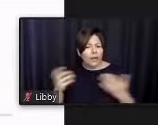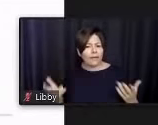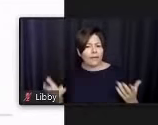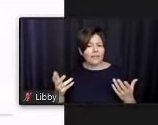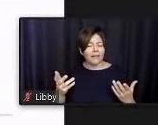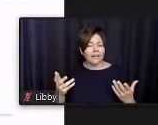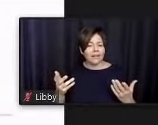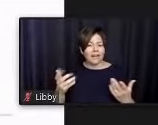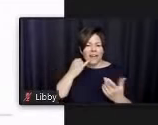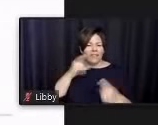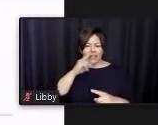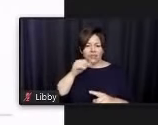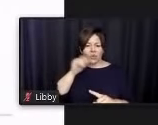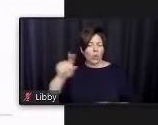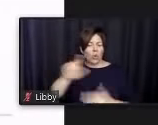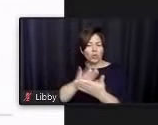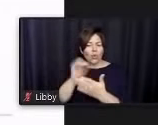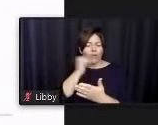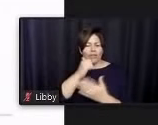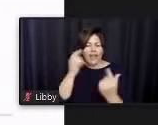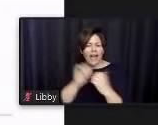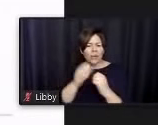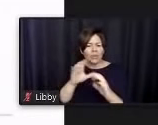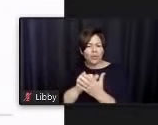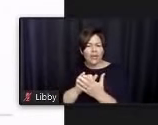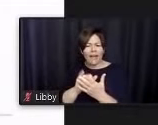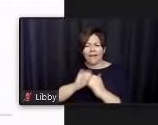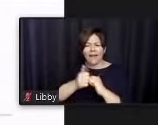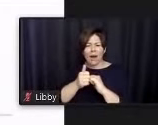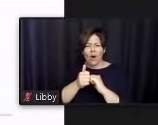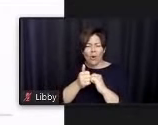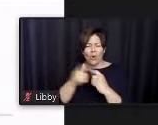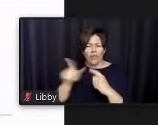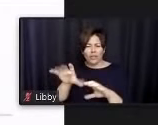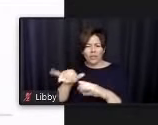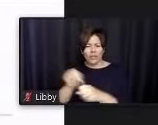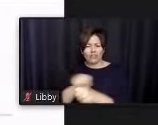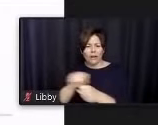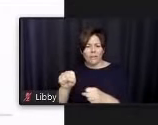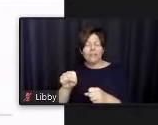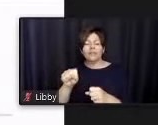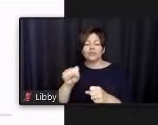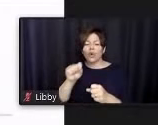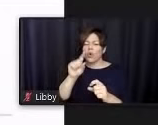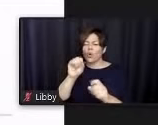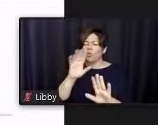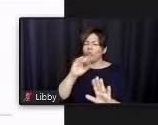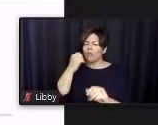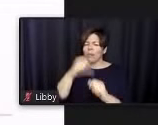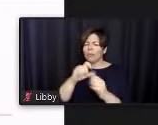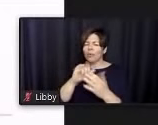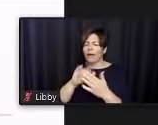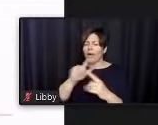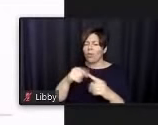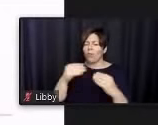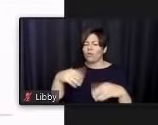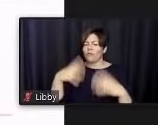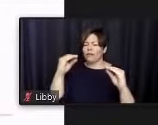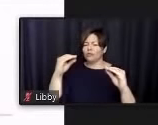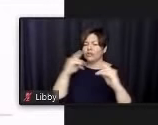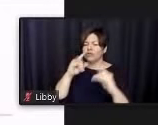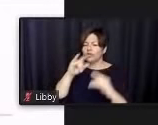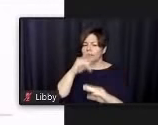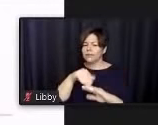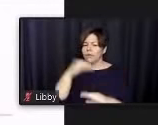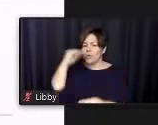kids don't go to school every day? How is he going to be a high school principal? How is this going to happen? So keep this in mind as we're having to provide instruction for our kids at home as a